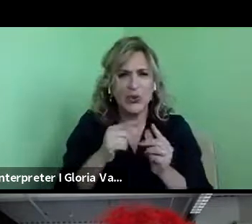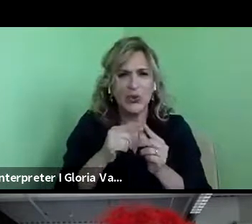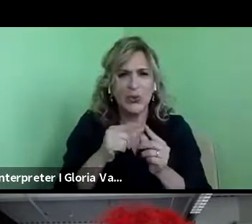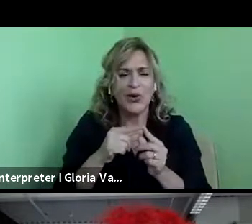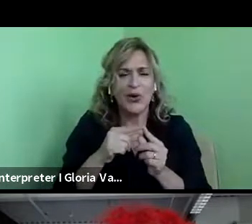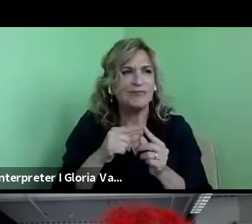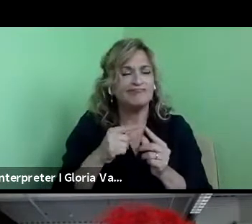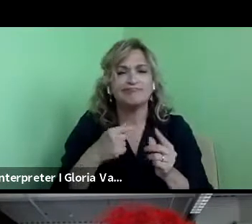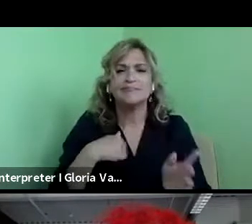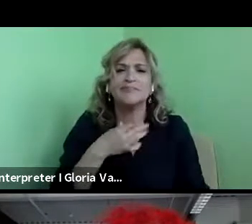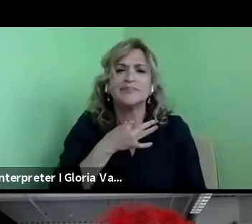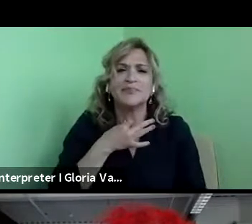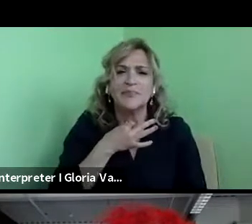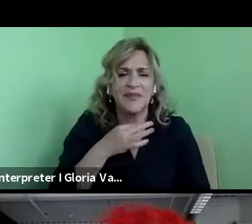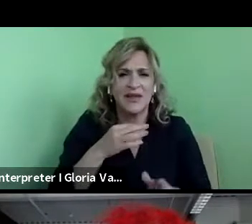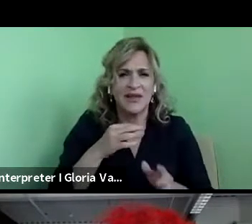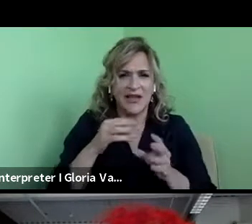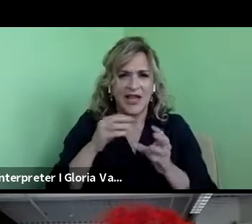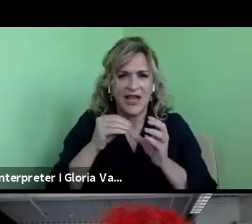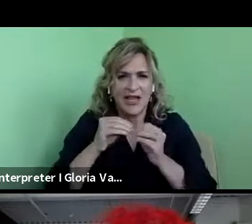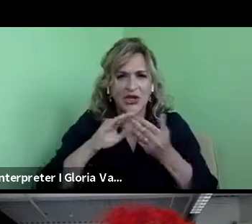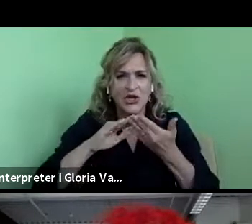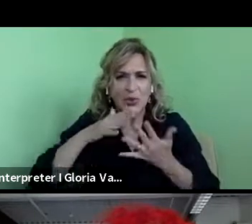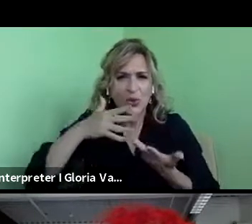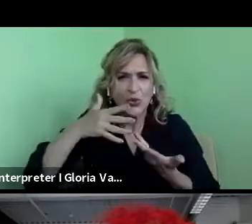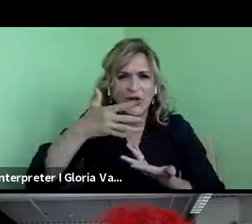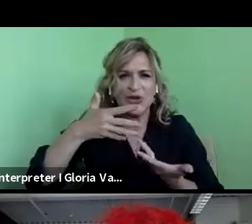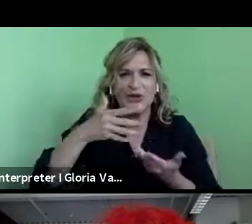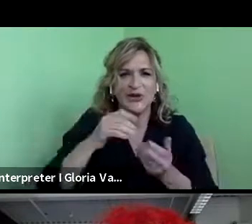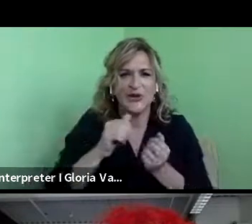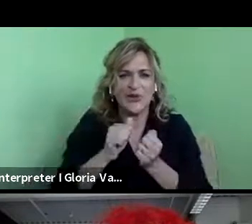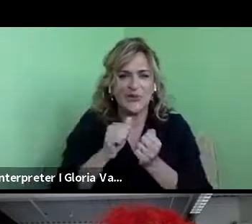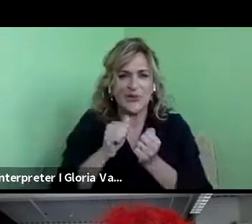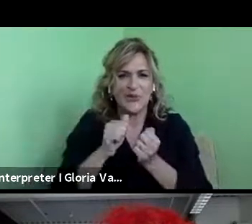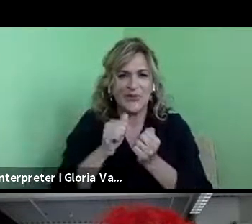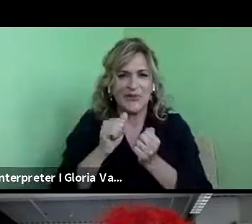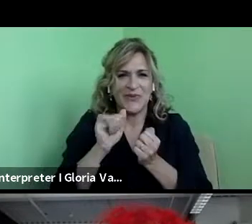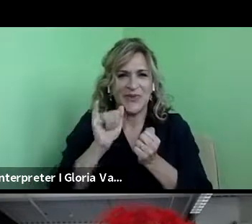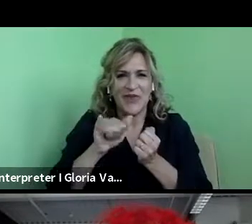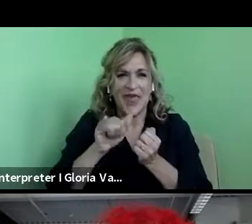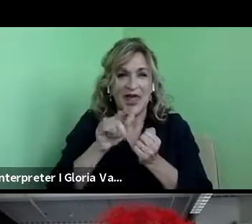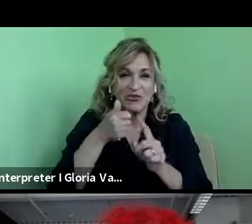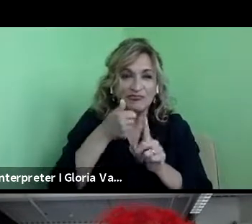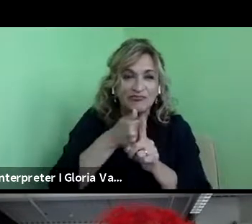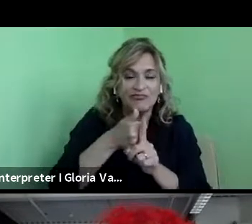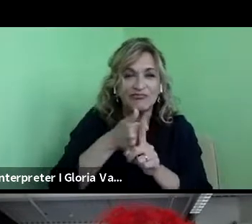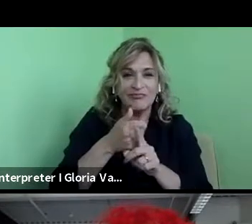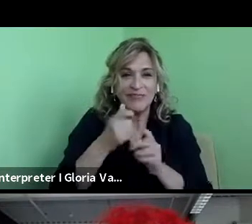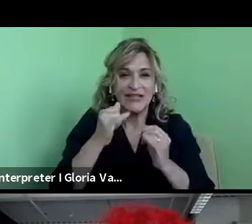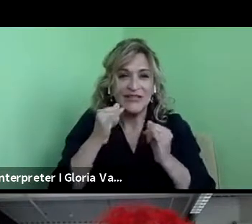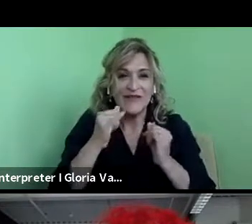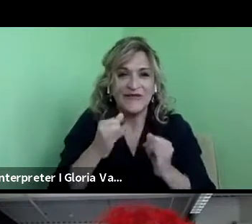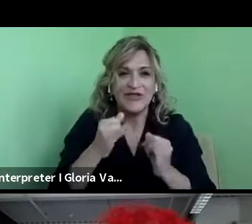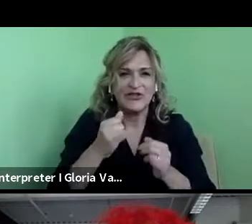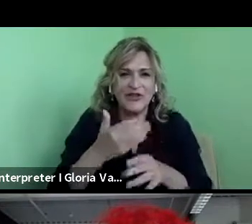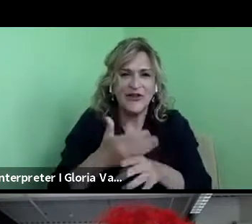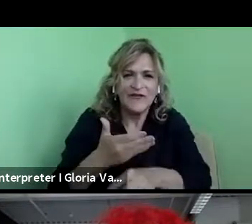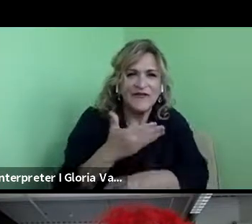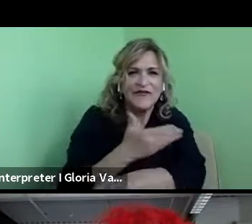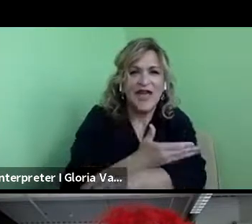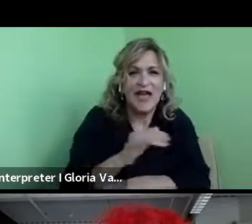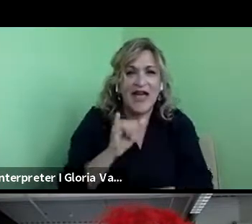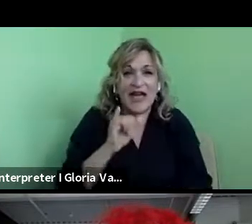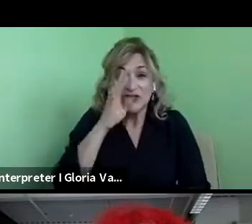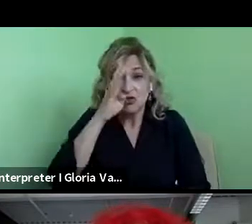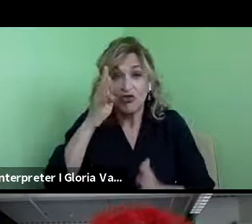another, what that has meant to your own individual advancement, whether it's as a creator, as an artist, you can even go